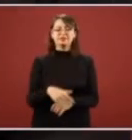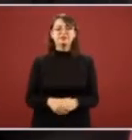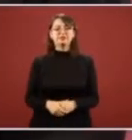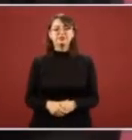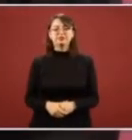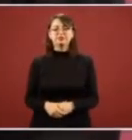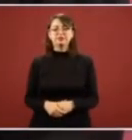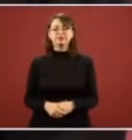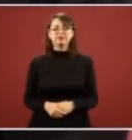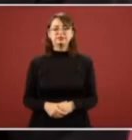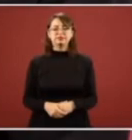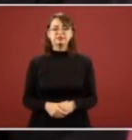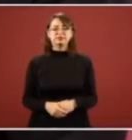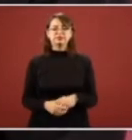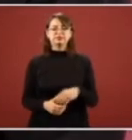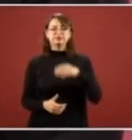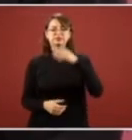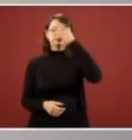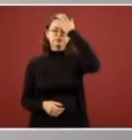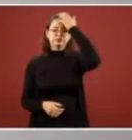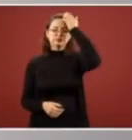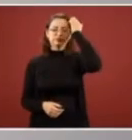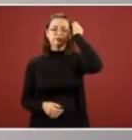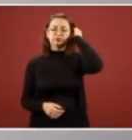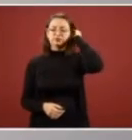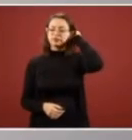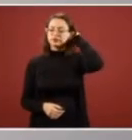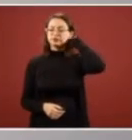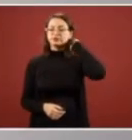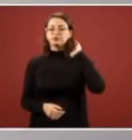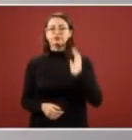No vamos a permitir que se unan